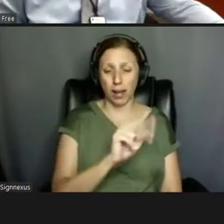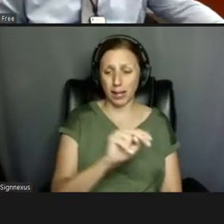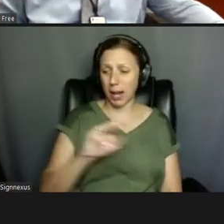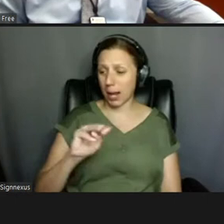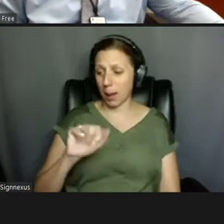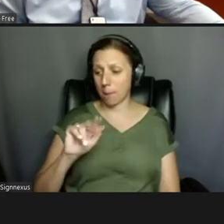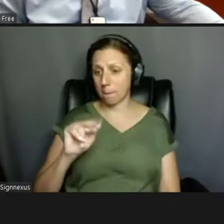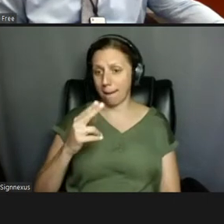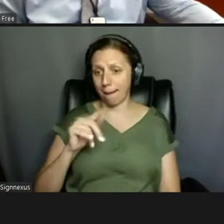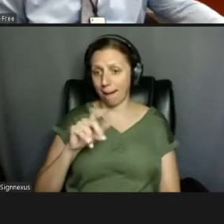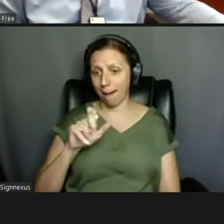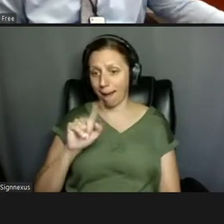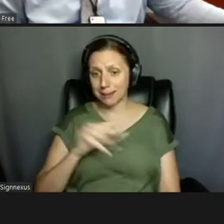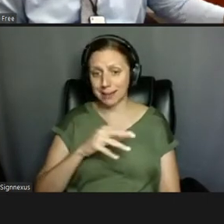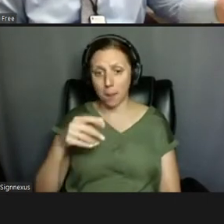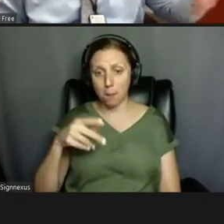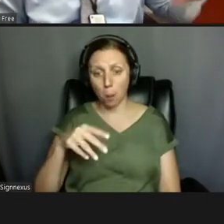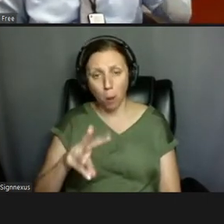Port Washington.